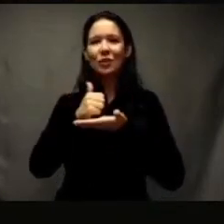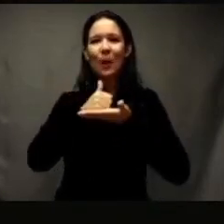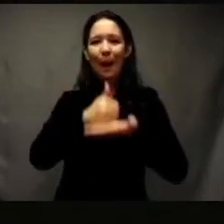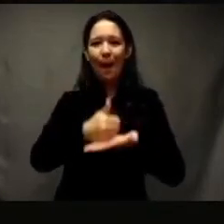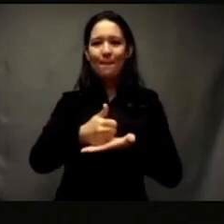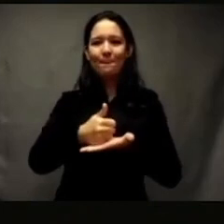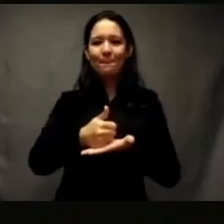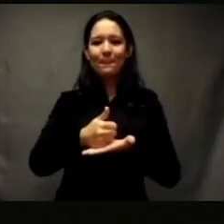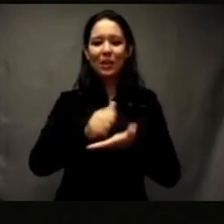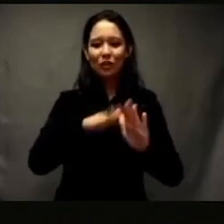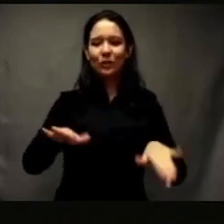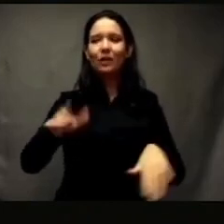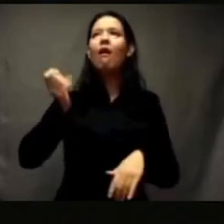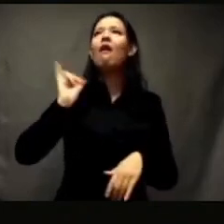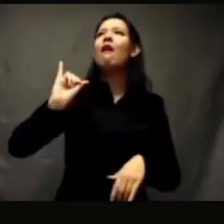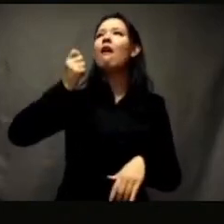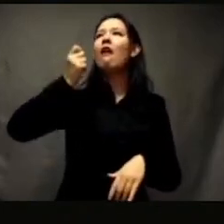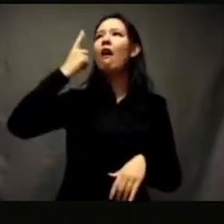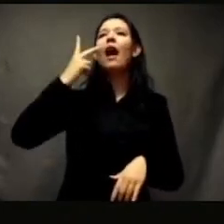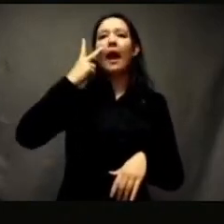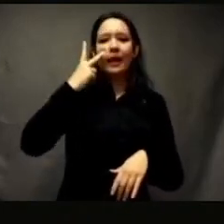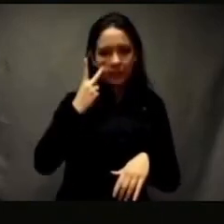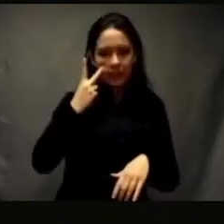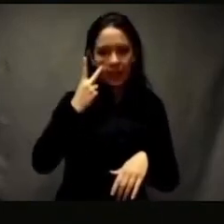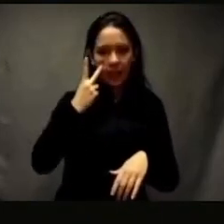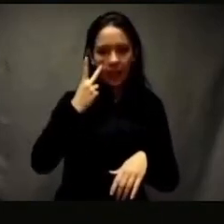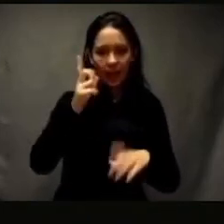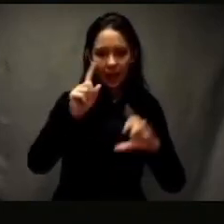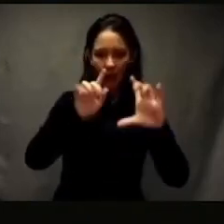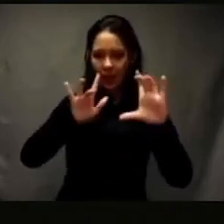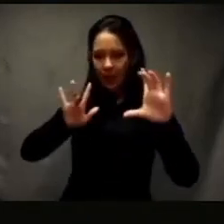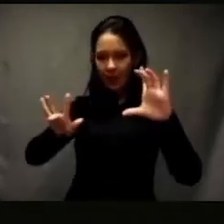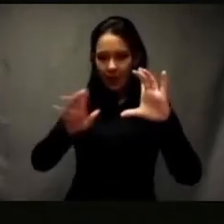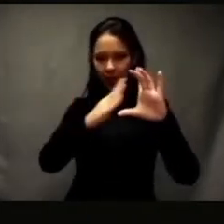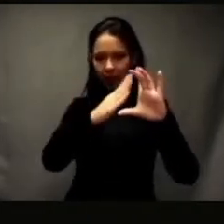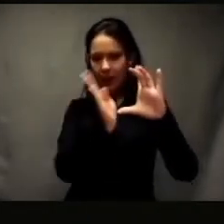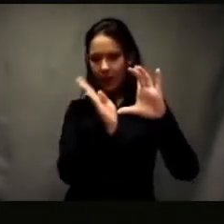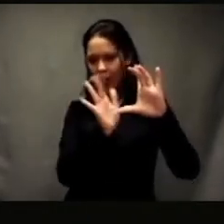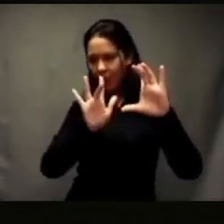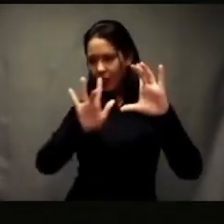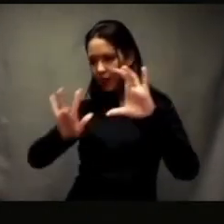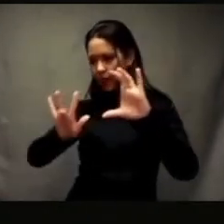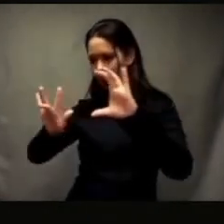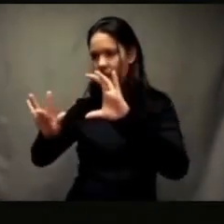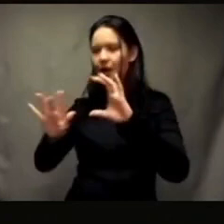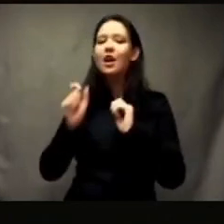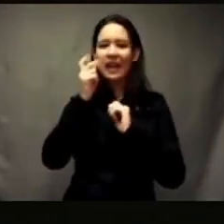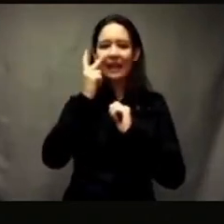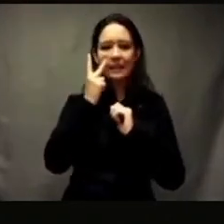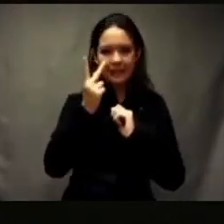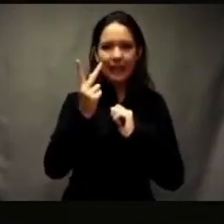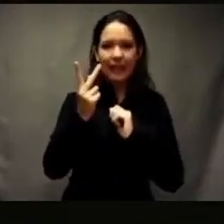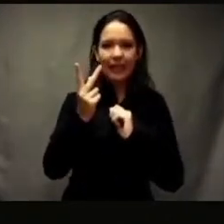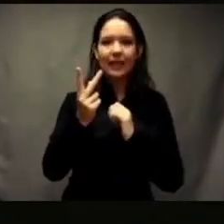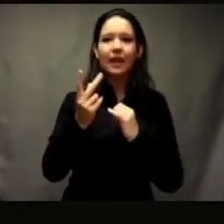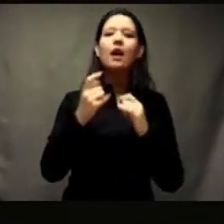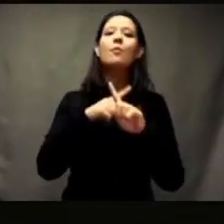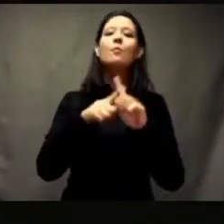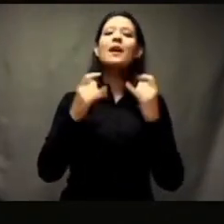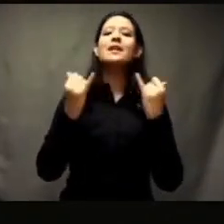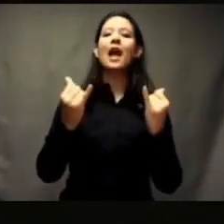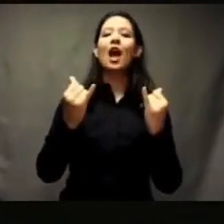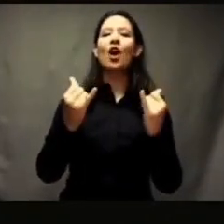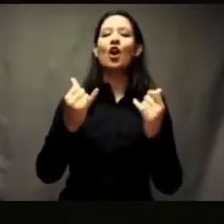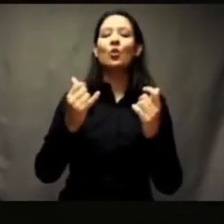children understand that they can see where the arrow is actually pointing, just like on the ScratchJr blocks, but this time it's translating